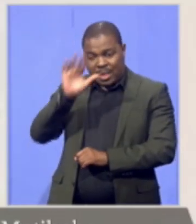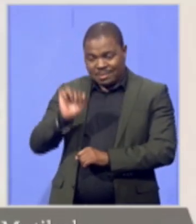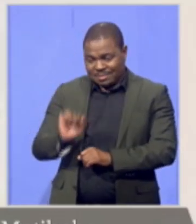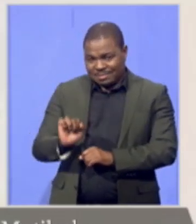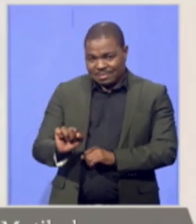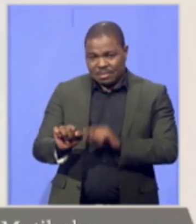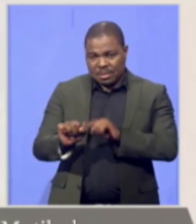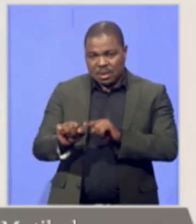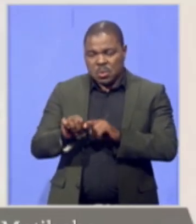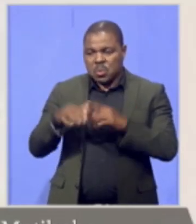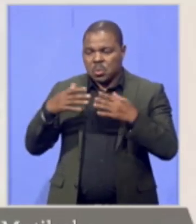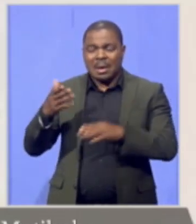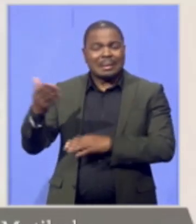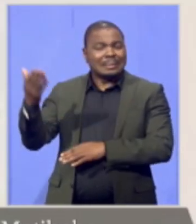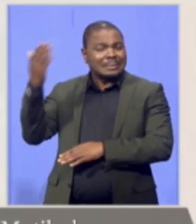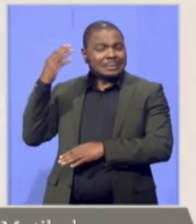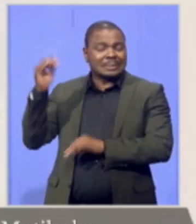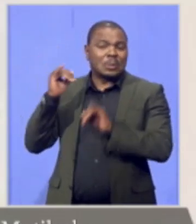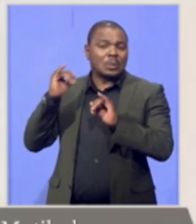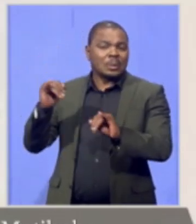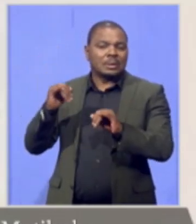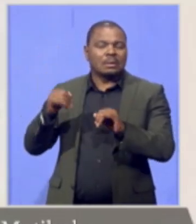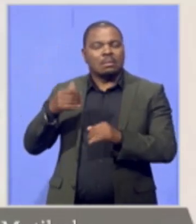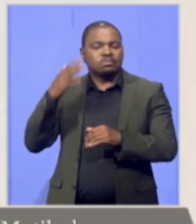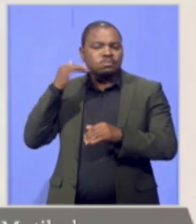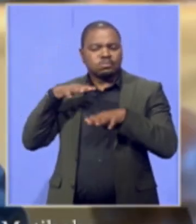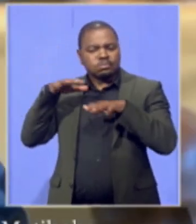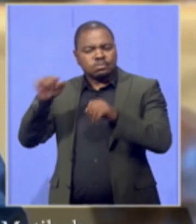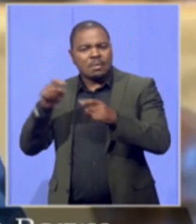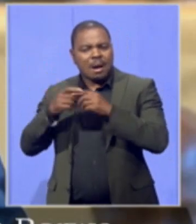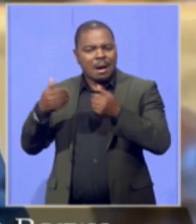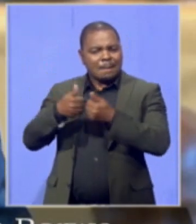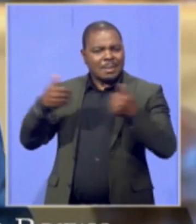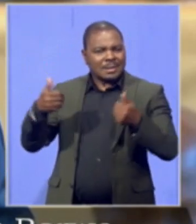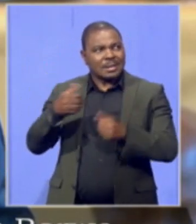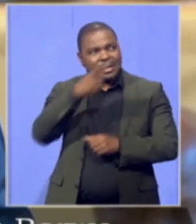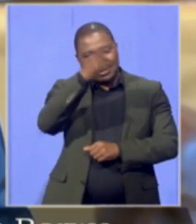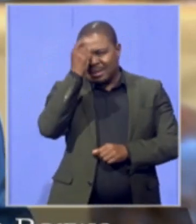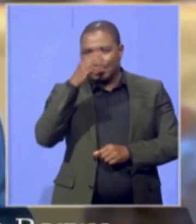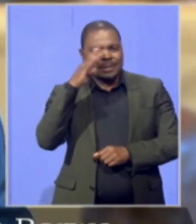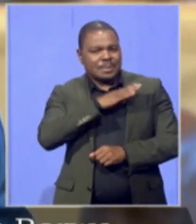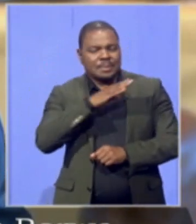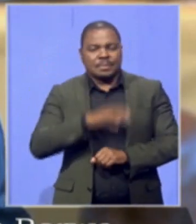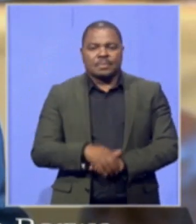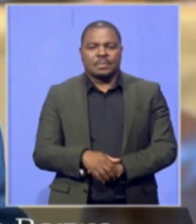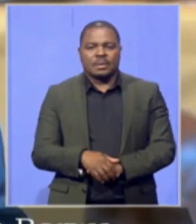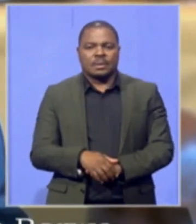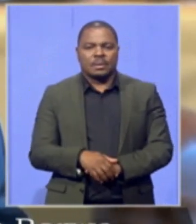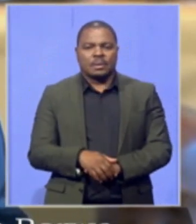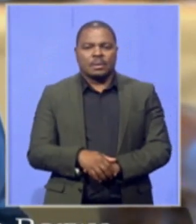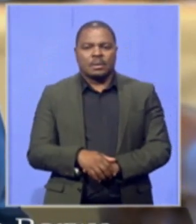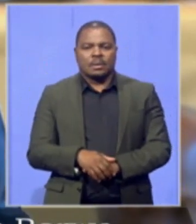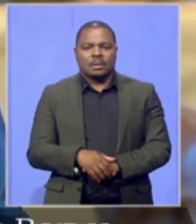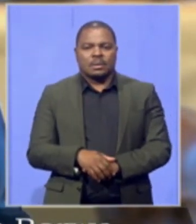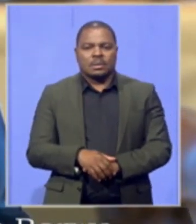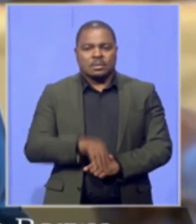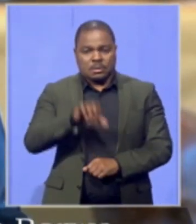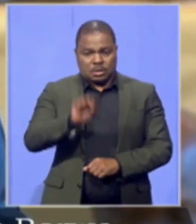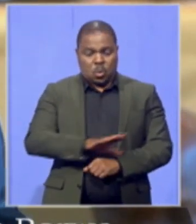profound and painful history of colonialism and apartheid. We are, as South Africans, a resilient